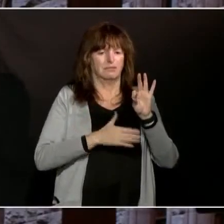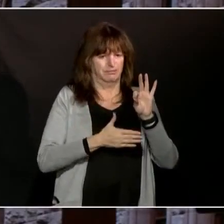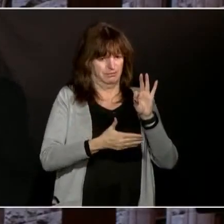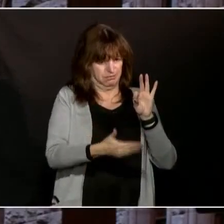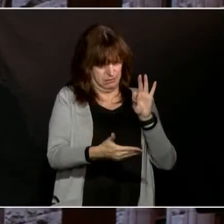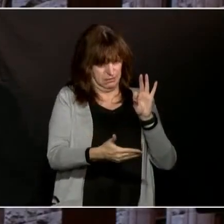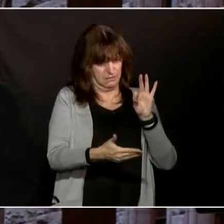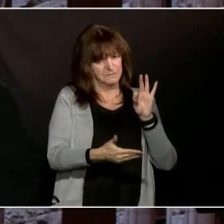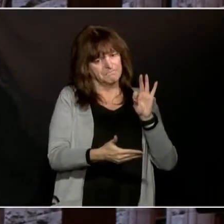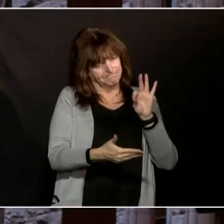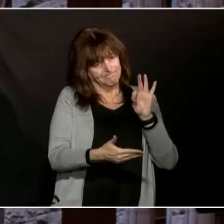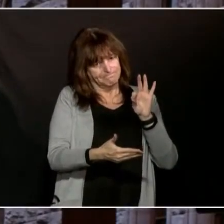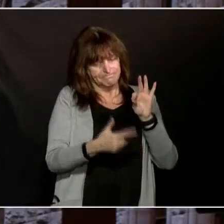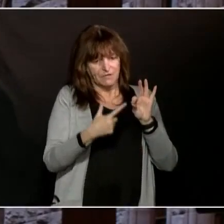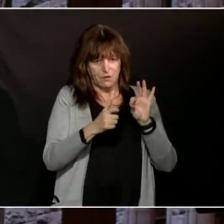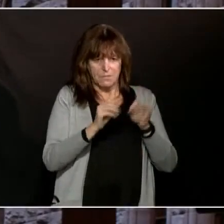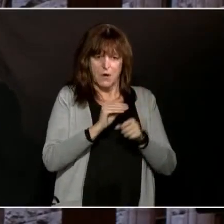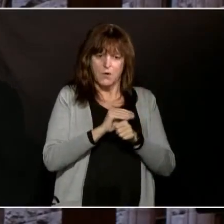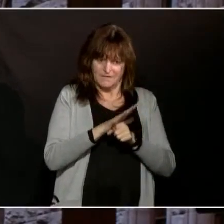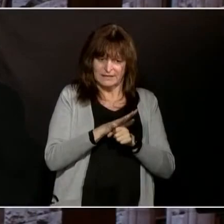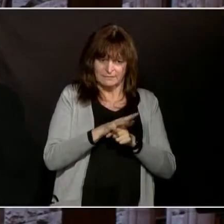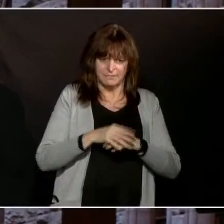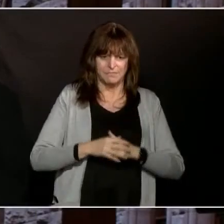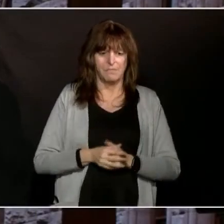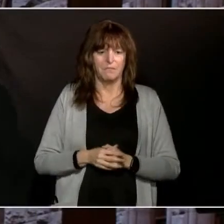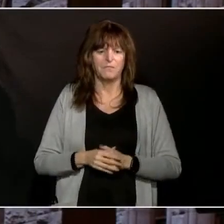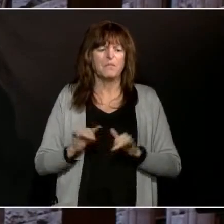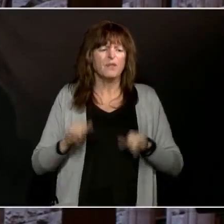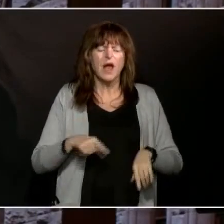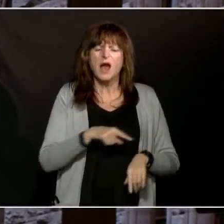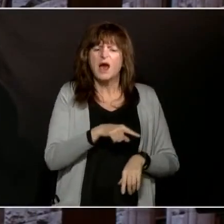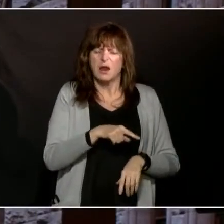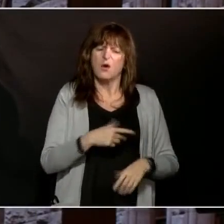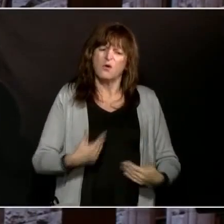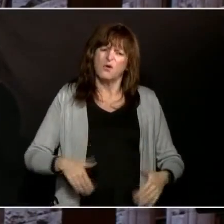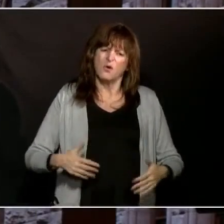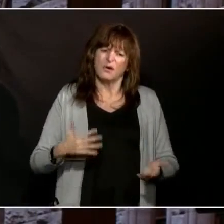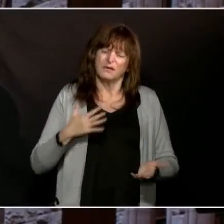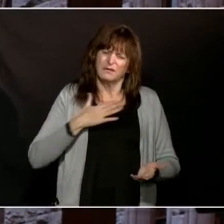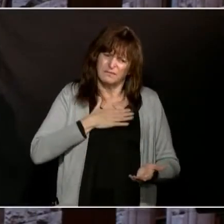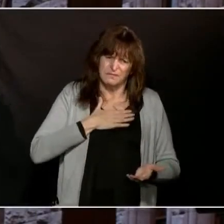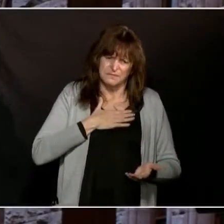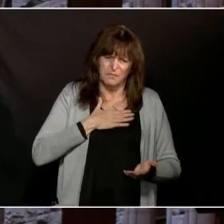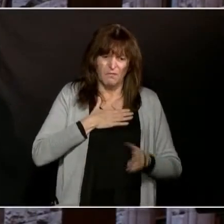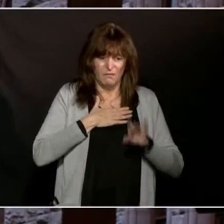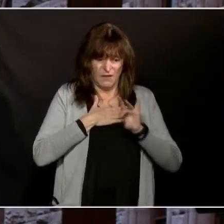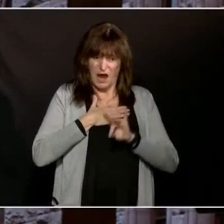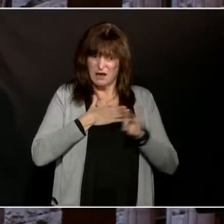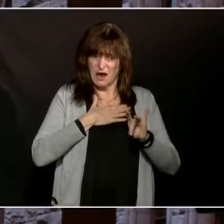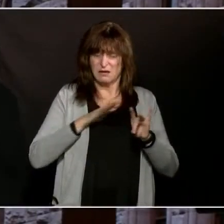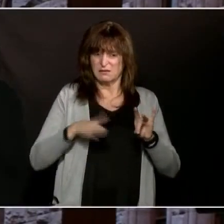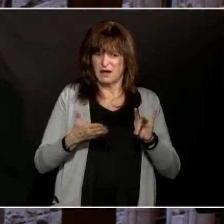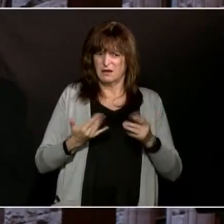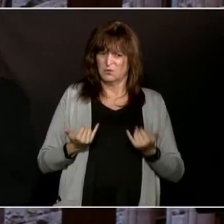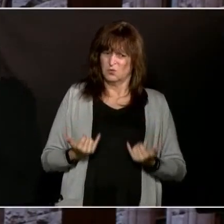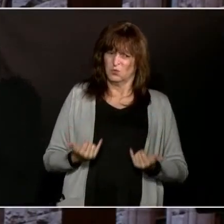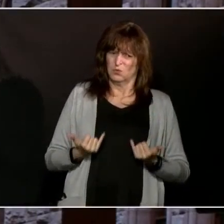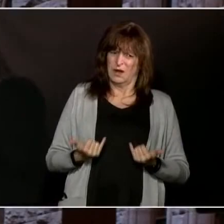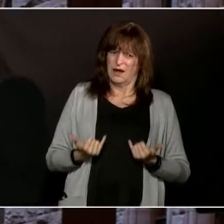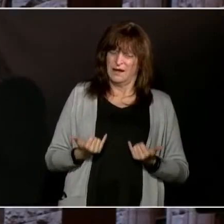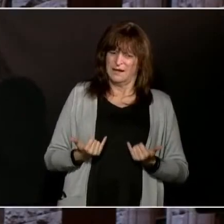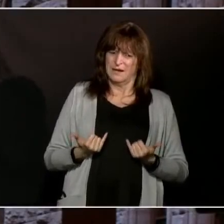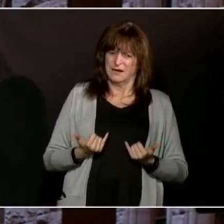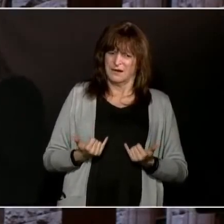COVID. And of course, those are real life events there. We had 88 of those deaths reported in today's numbers. Some of them were numbers from